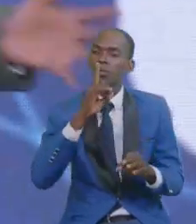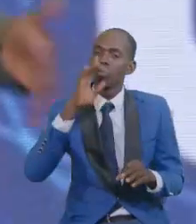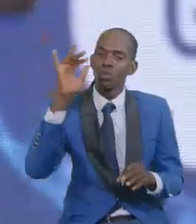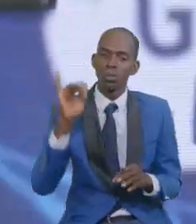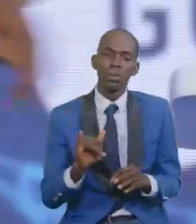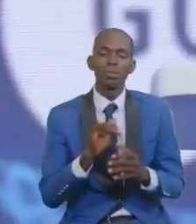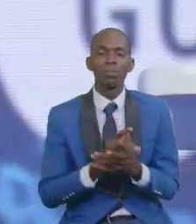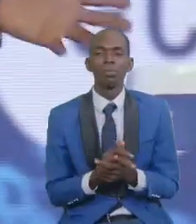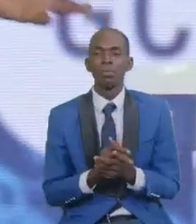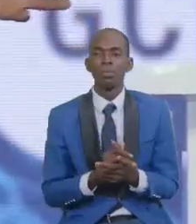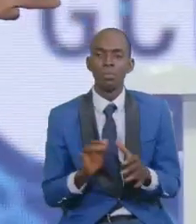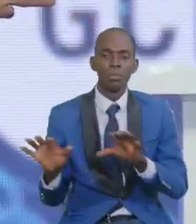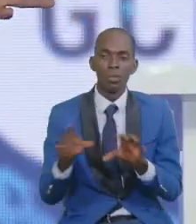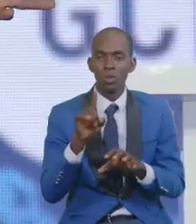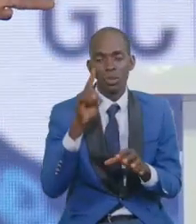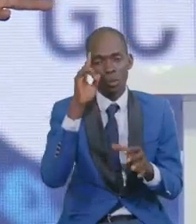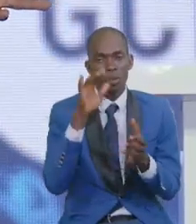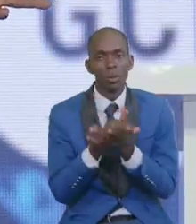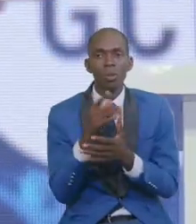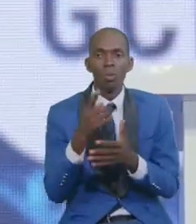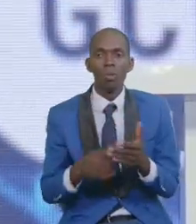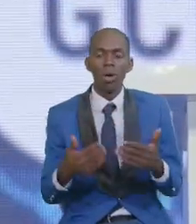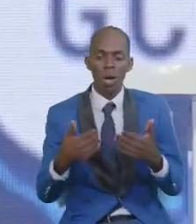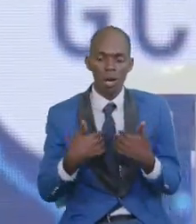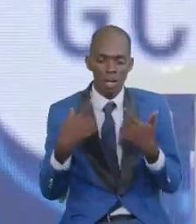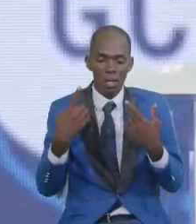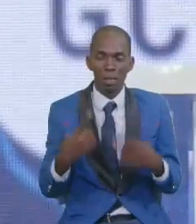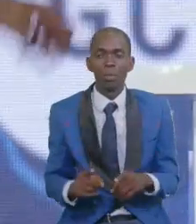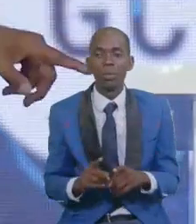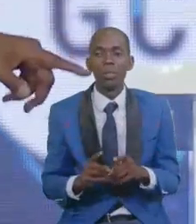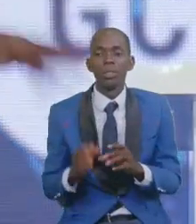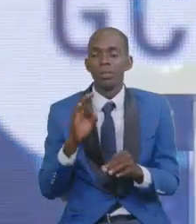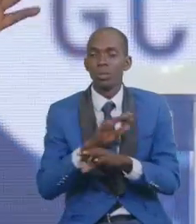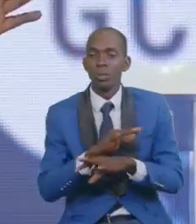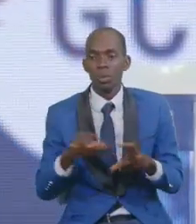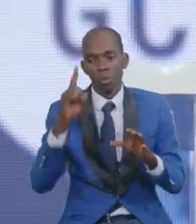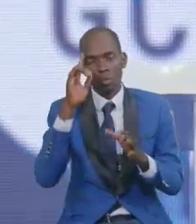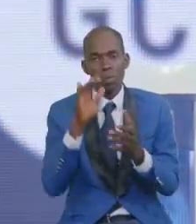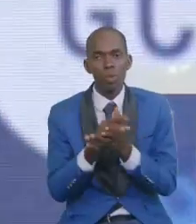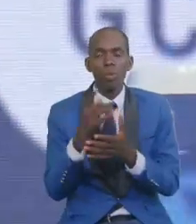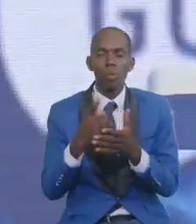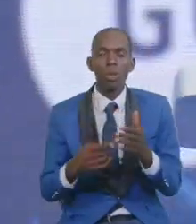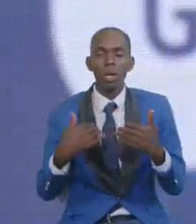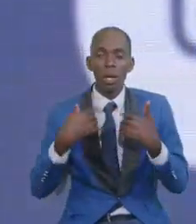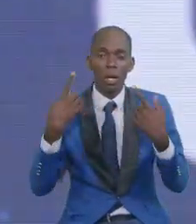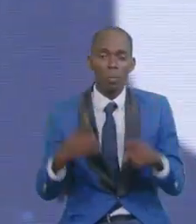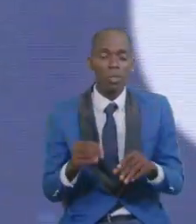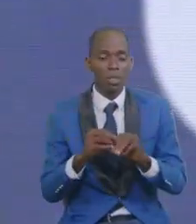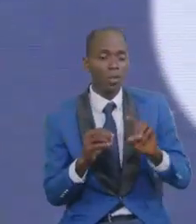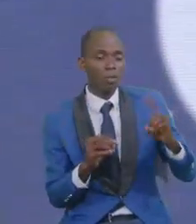Do you believe what has happened already? If you don't believe what has happened in the first coming, can you